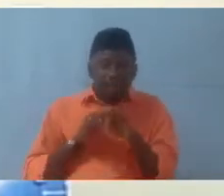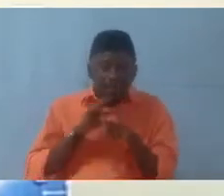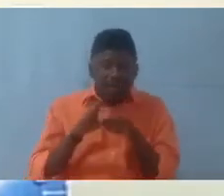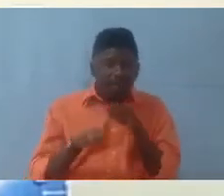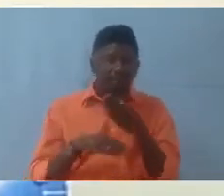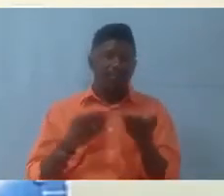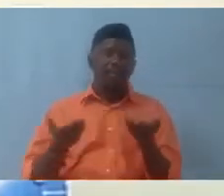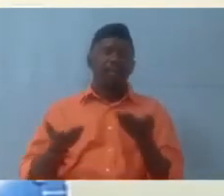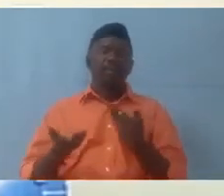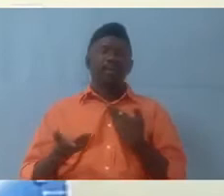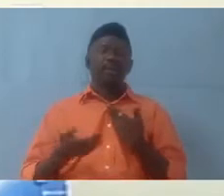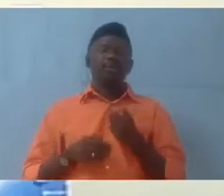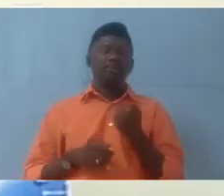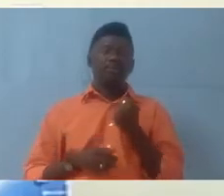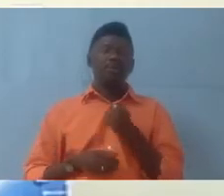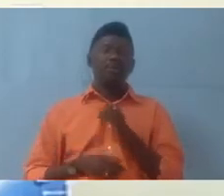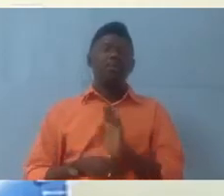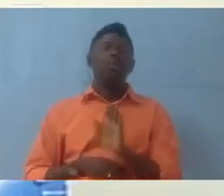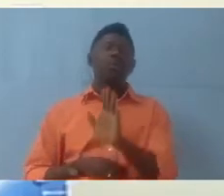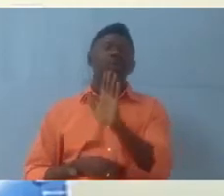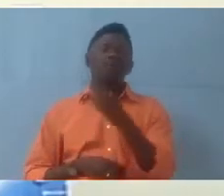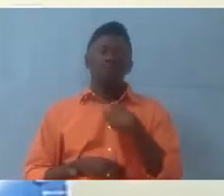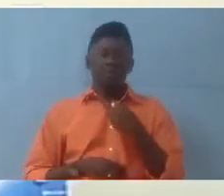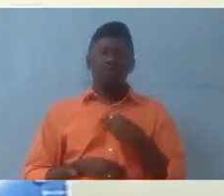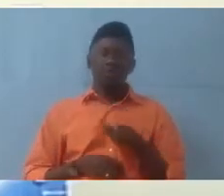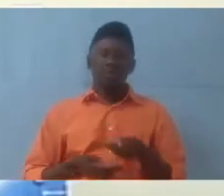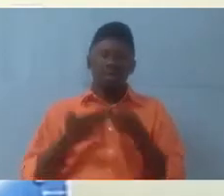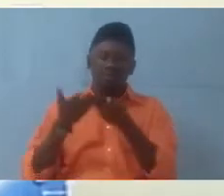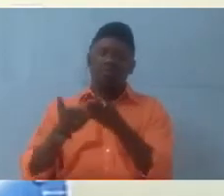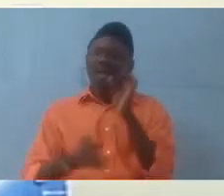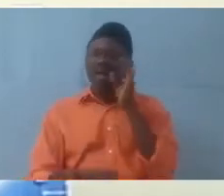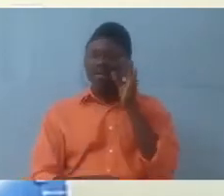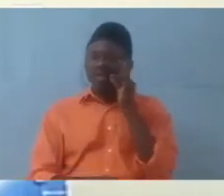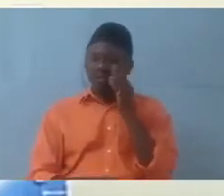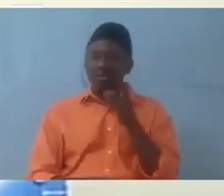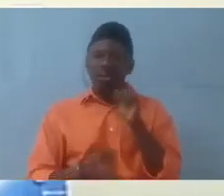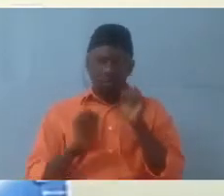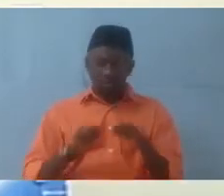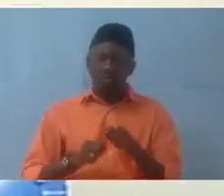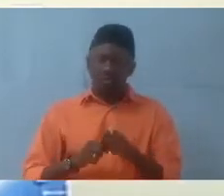Because he was waiting for me to give him an answer so that he can bank on that.